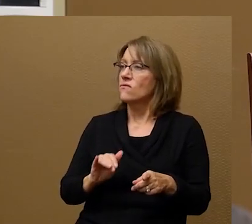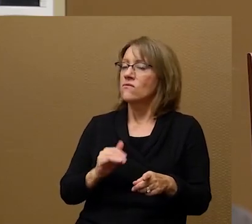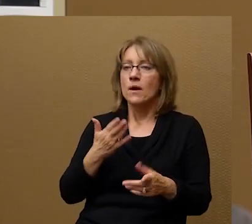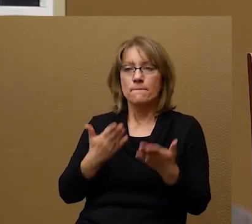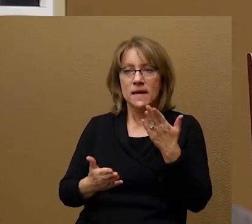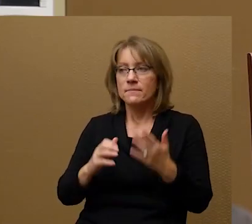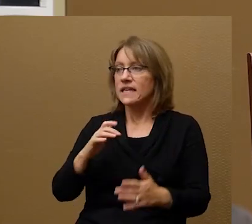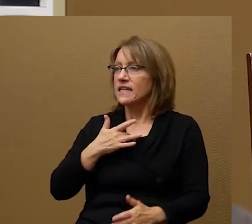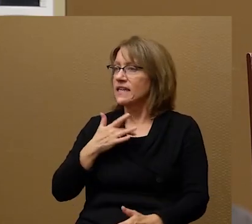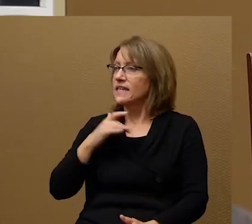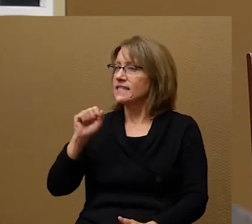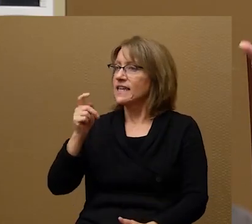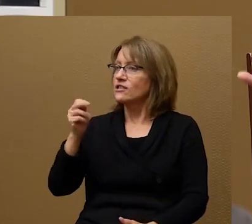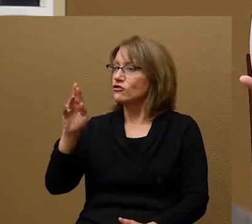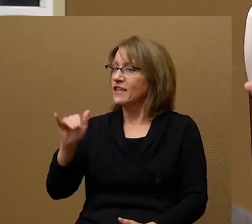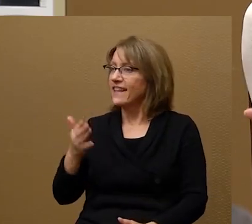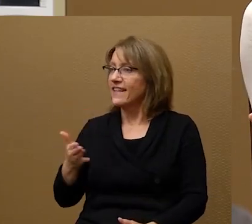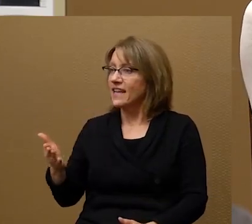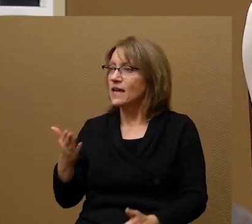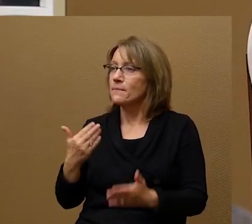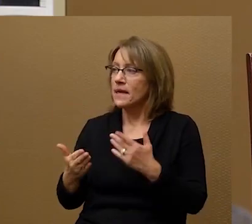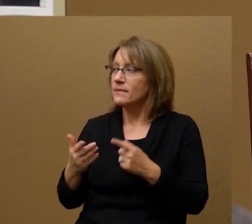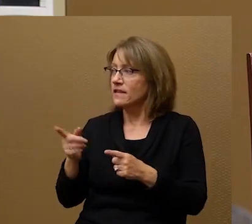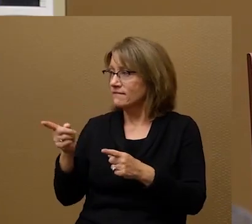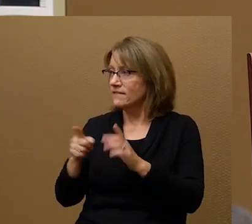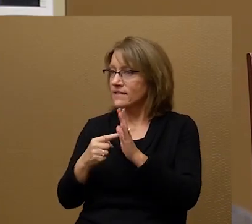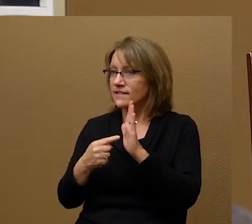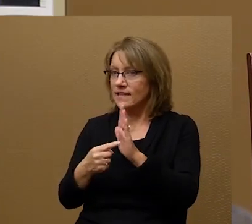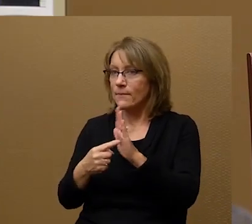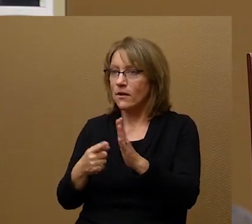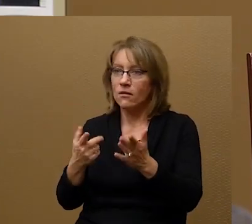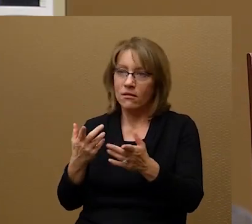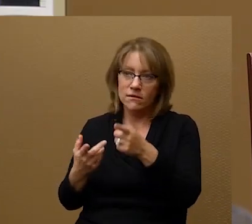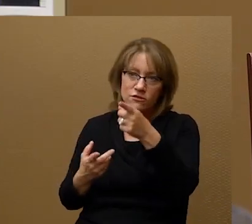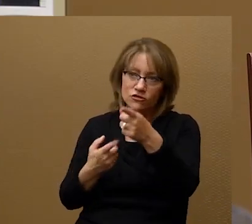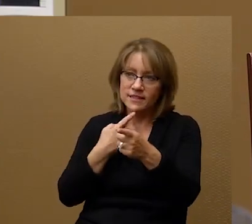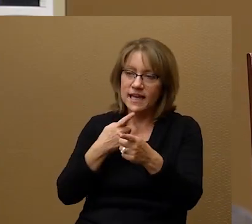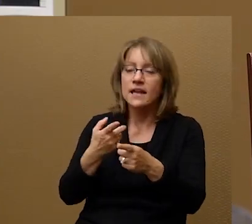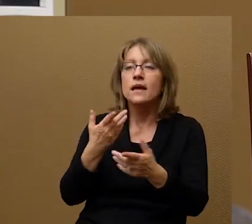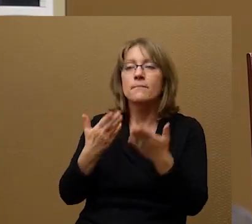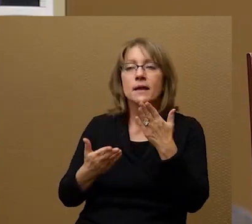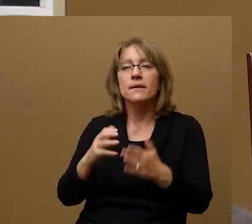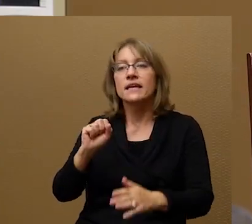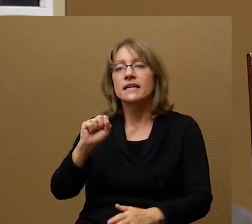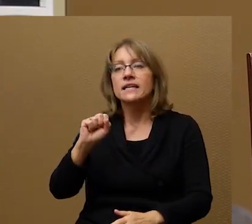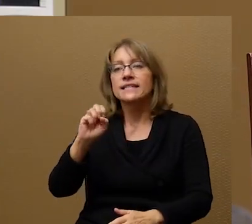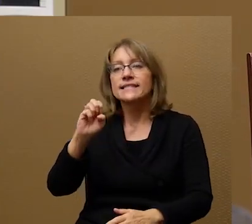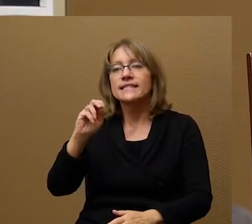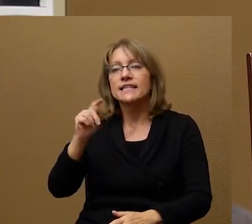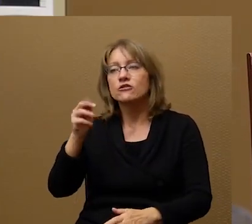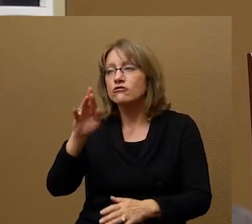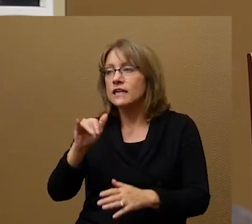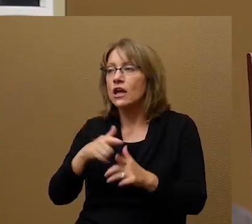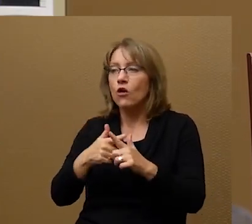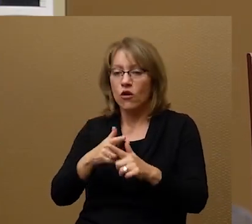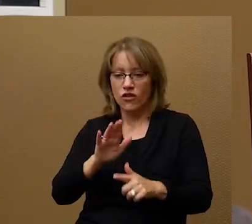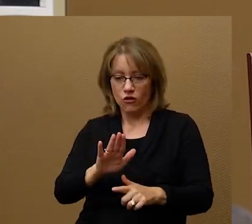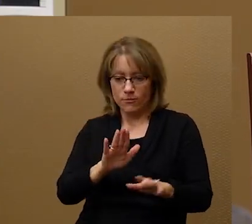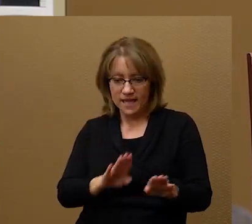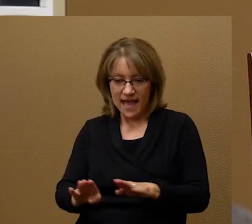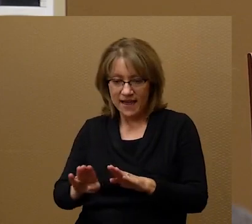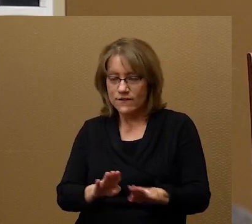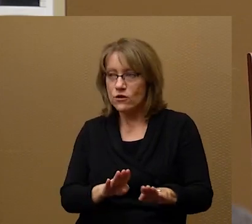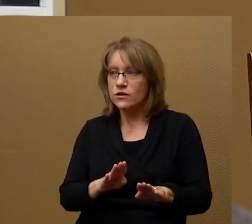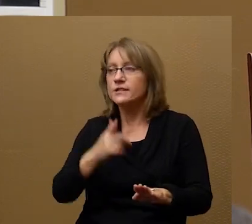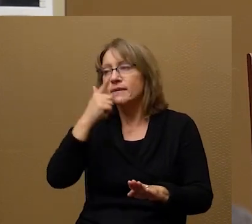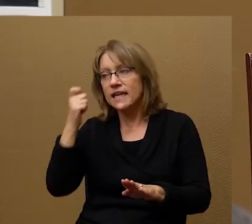thing? Kind of like your example, could it be a sensory thing, or is it something that's like a behavior, a function of a behavior?